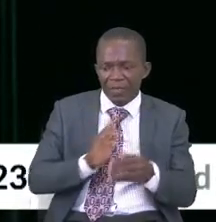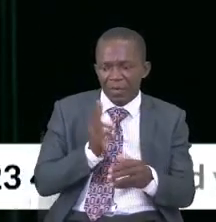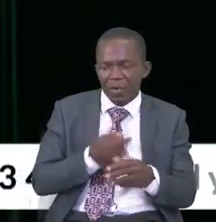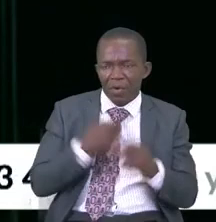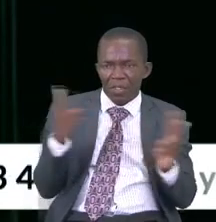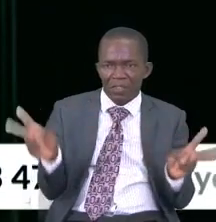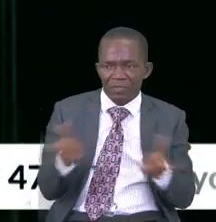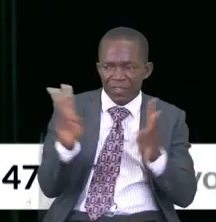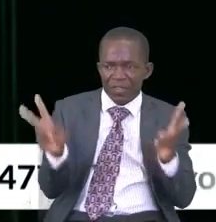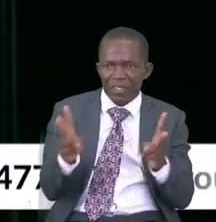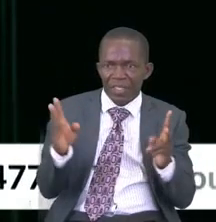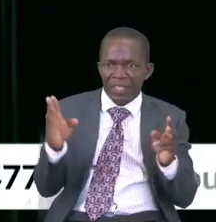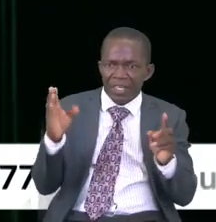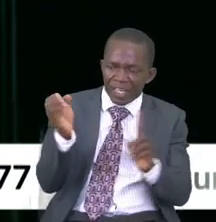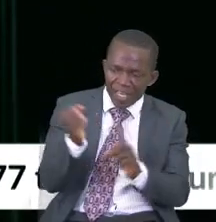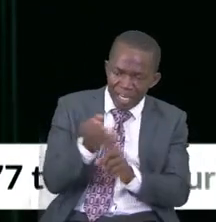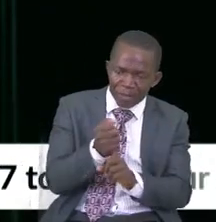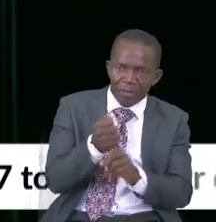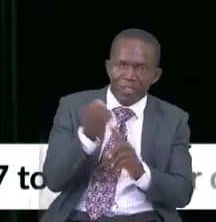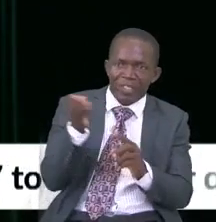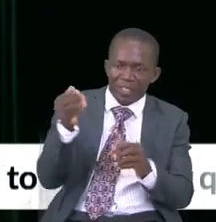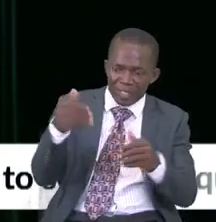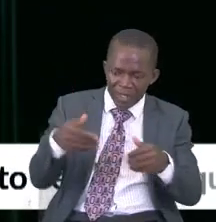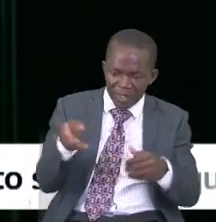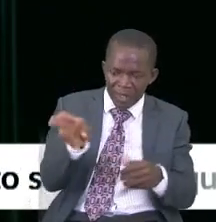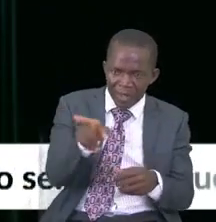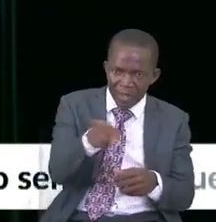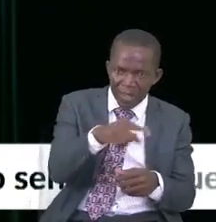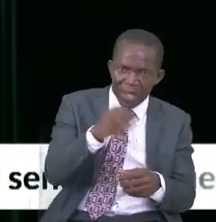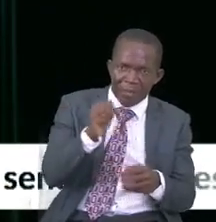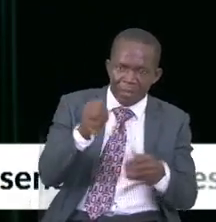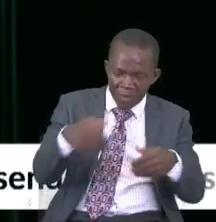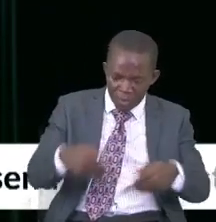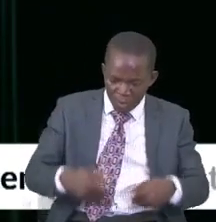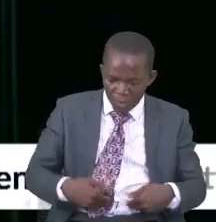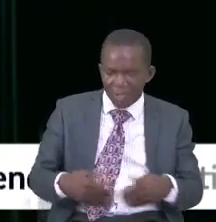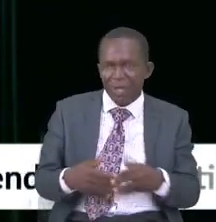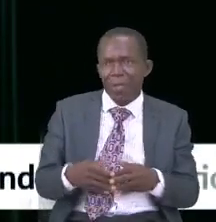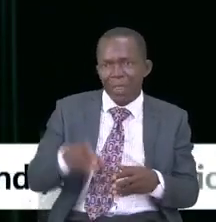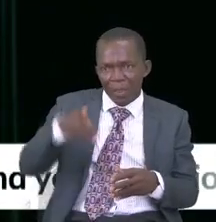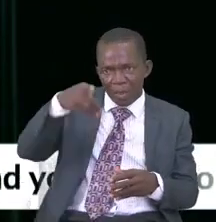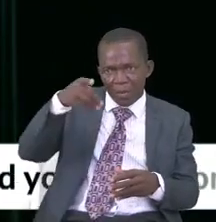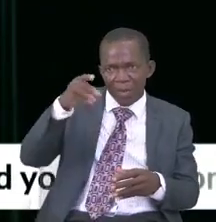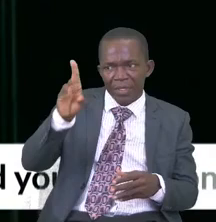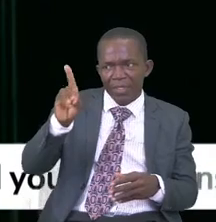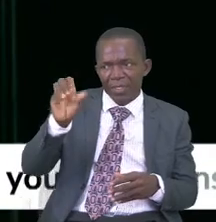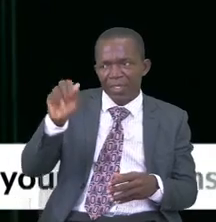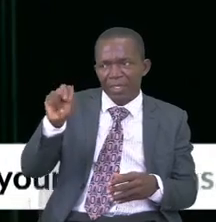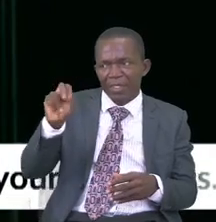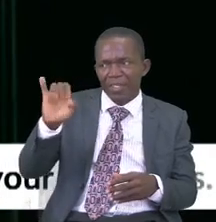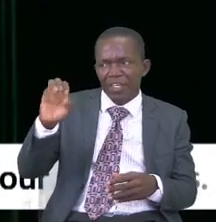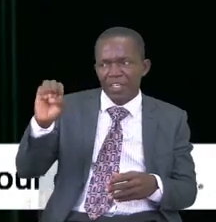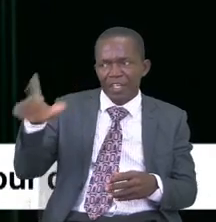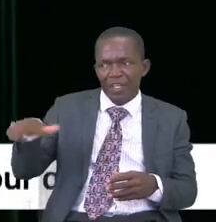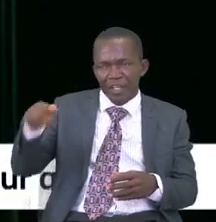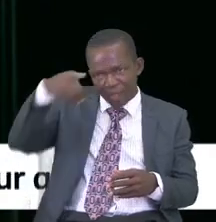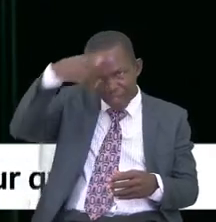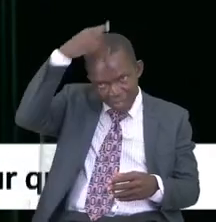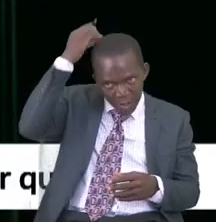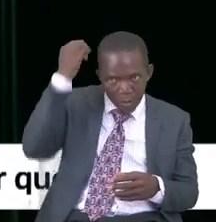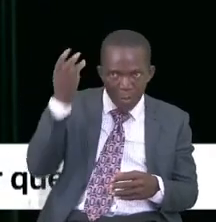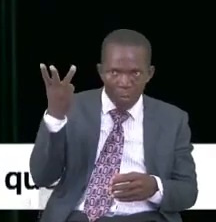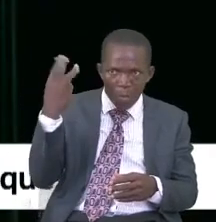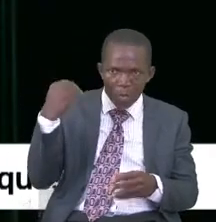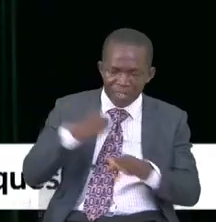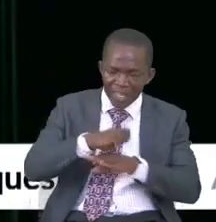them strong. Engage them long. Daniel was engaged by Babylon for many years.